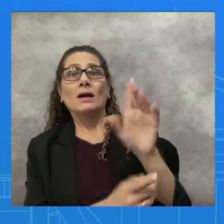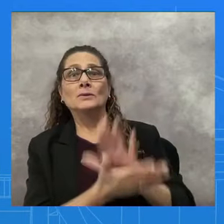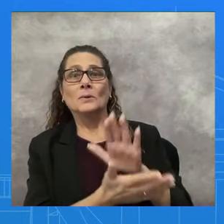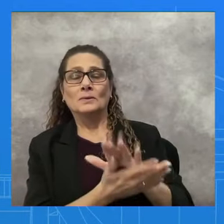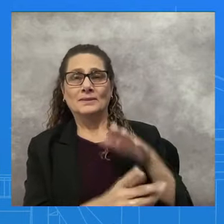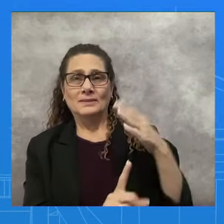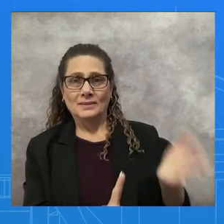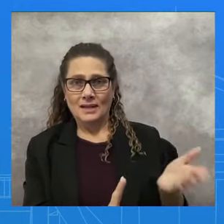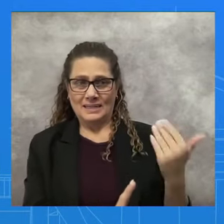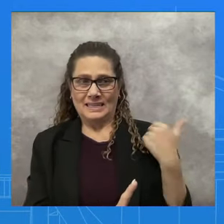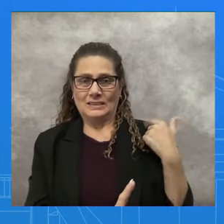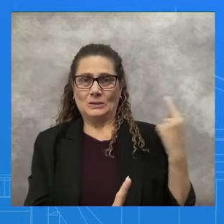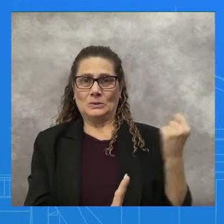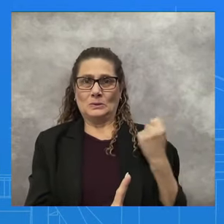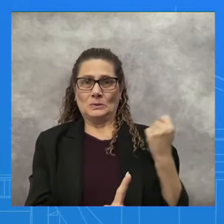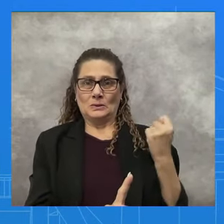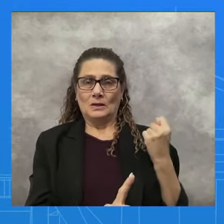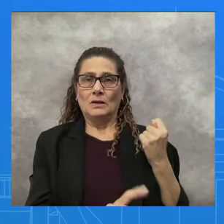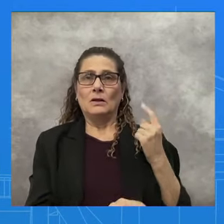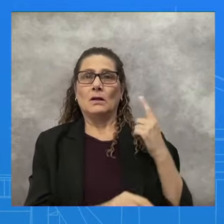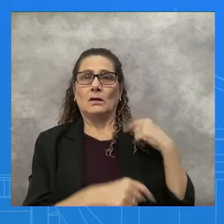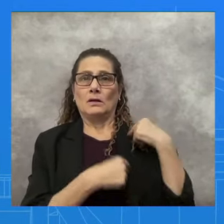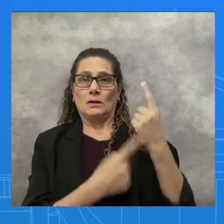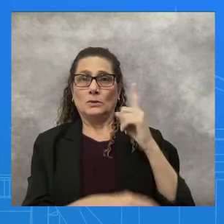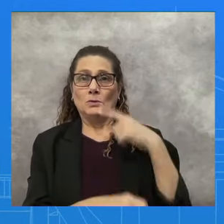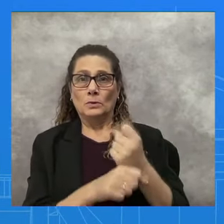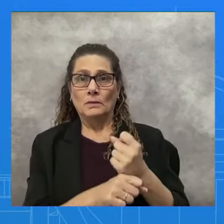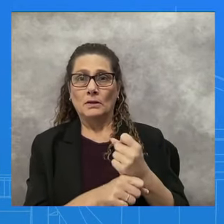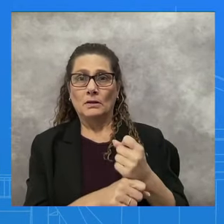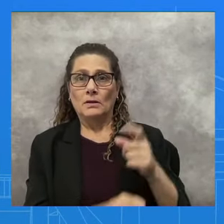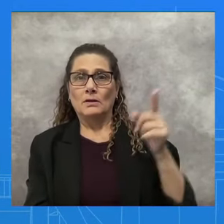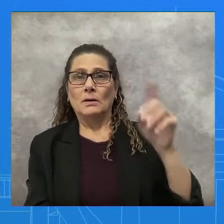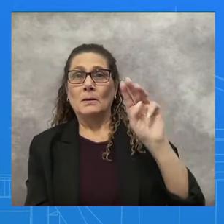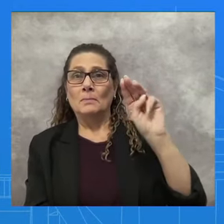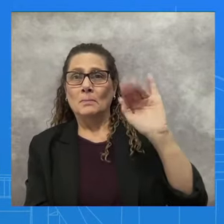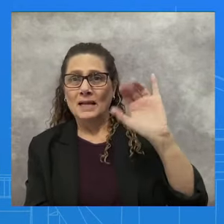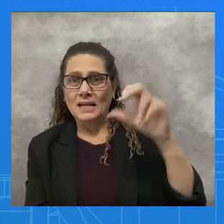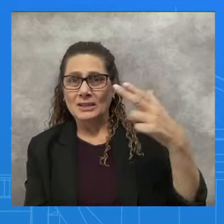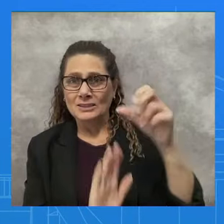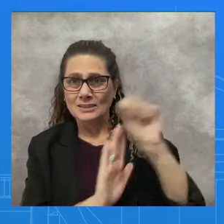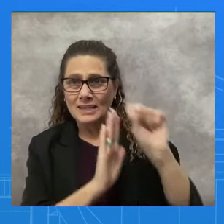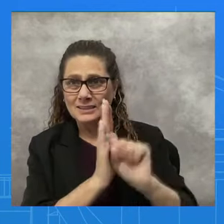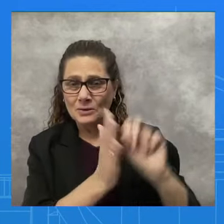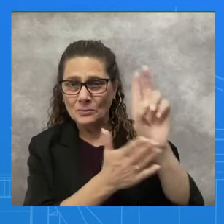University. We've now had more mass shootings in 2024